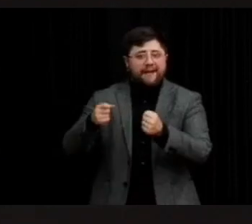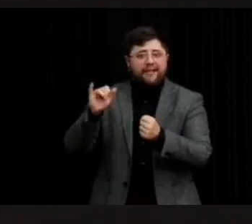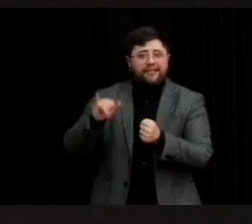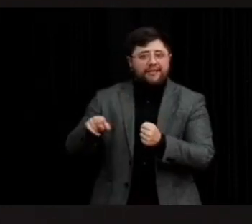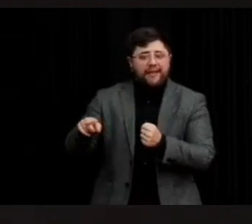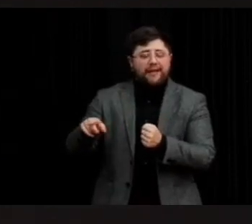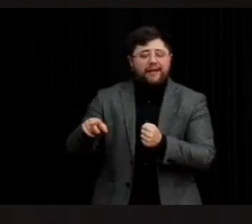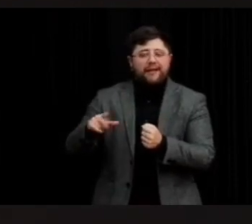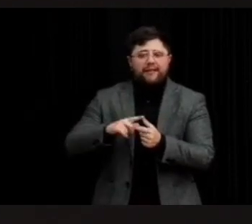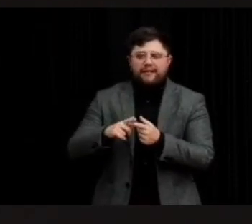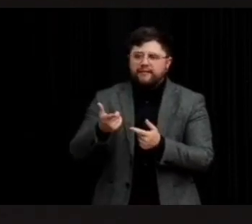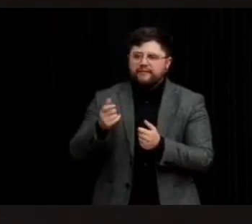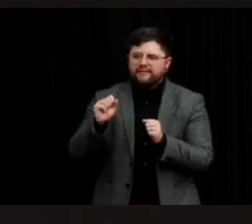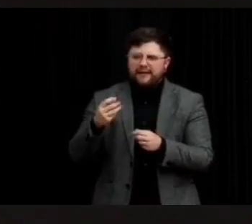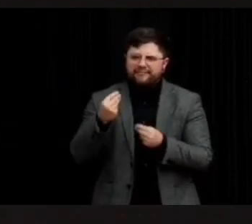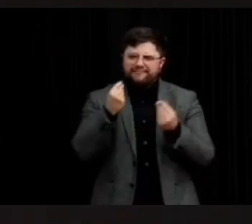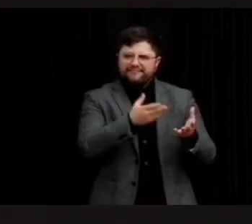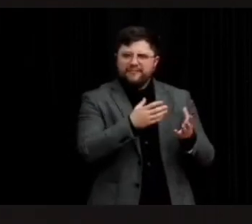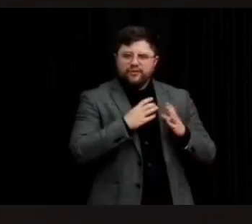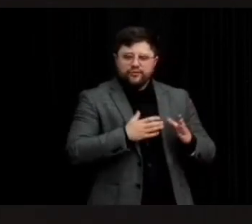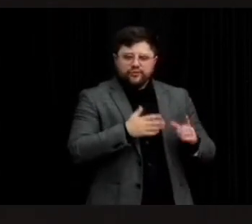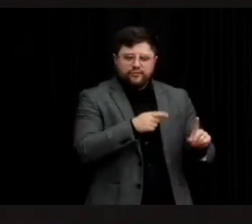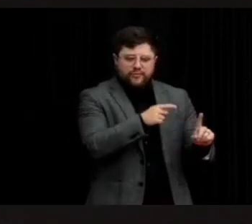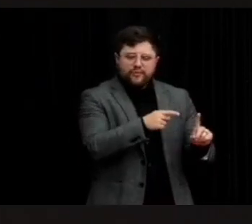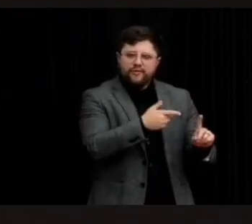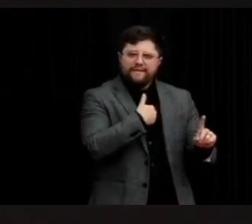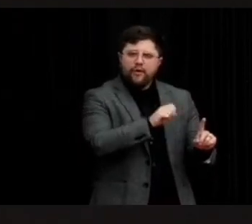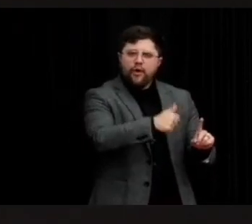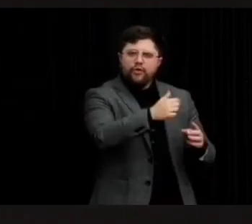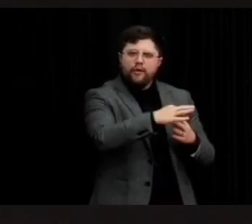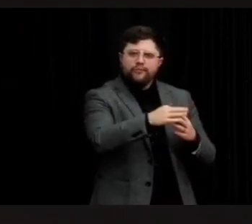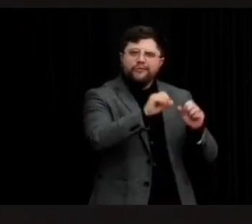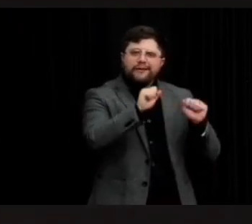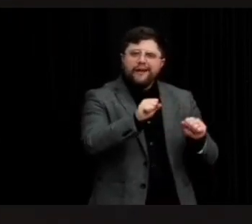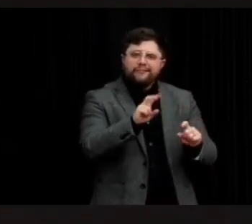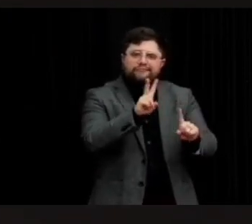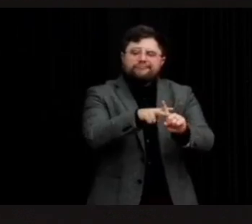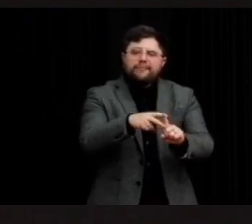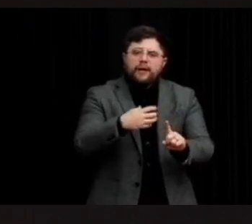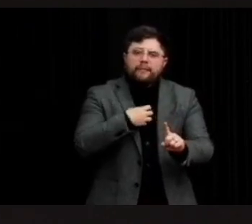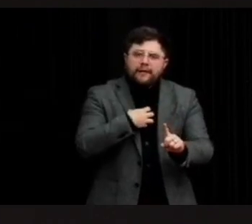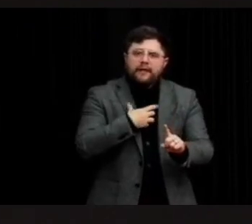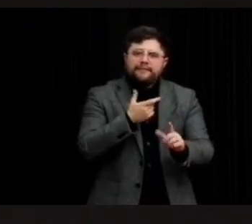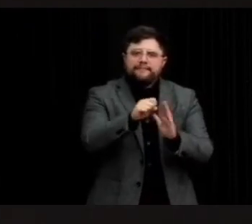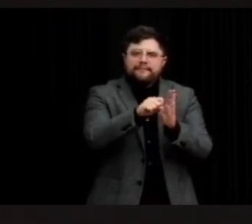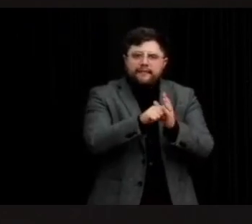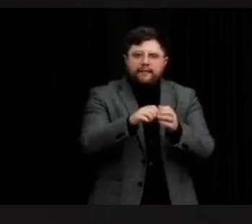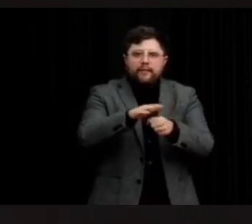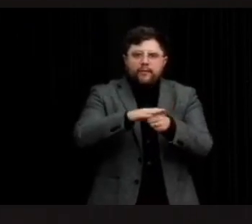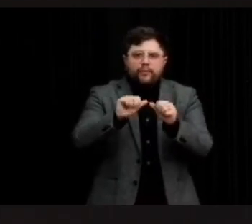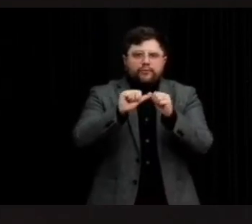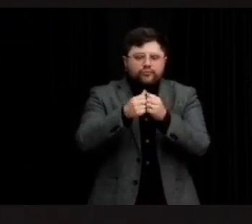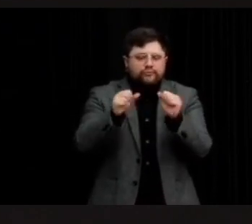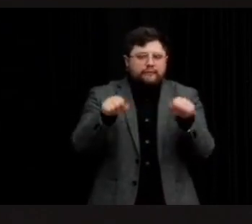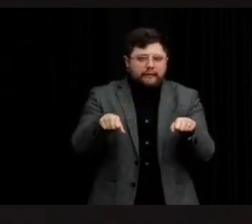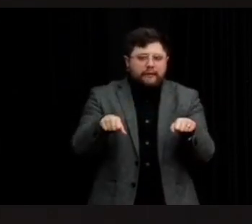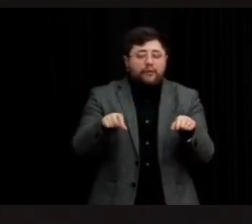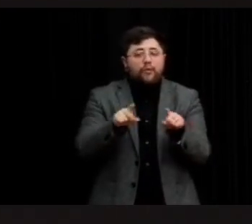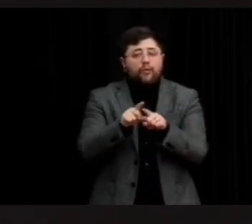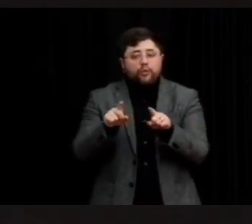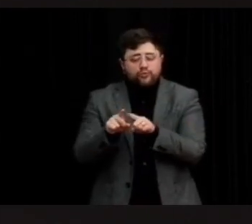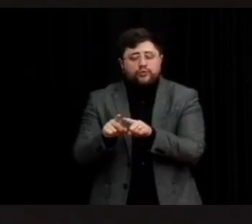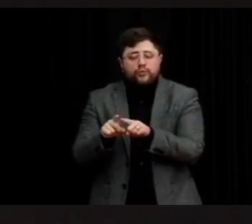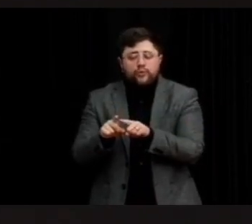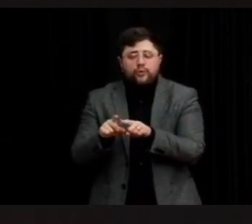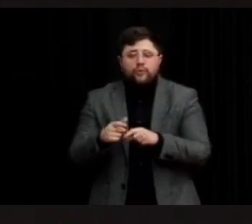let the consumer know that in addition to the options that they have, they can file a complaint with the state or local association. We also think it's really important